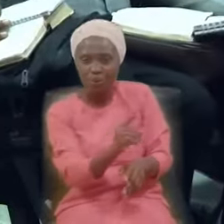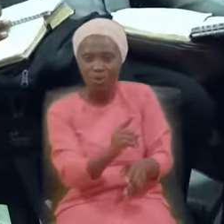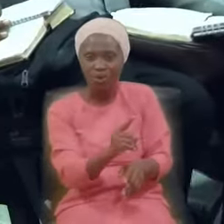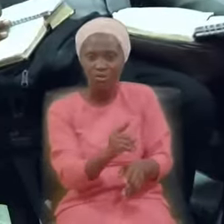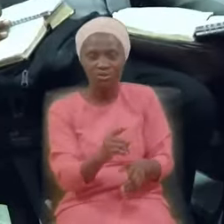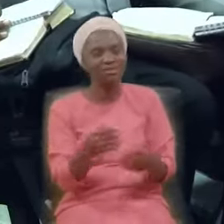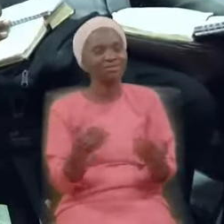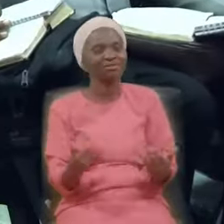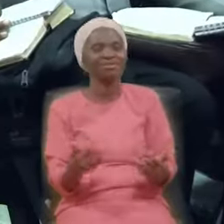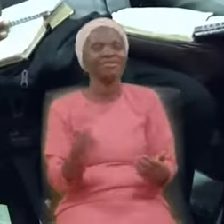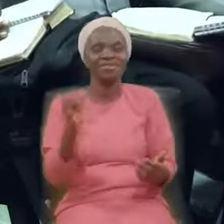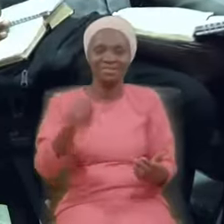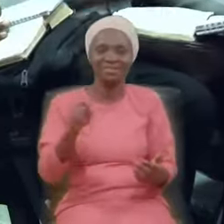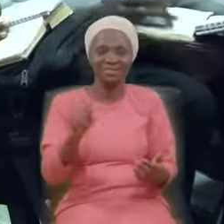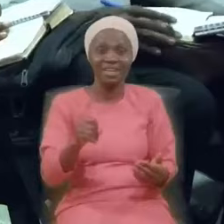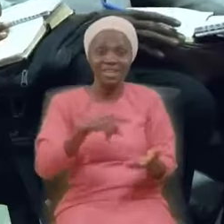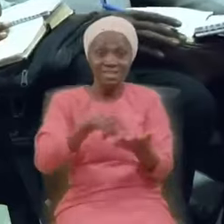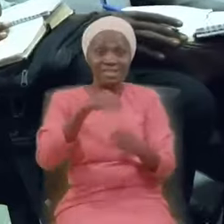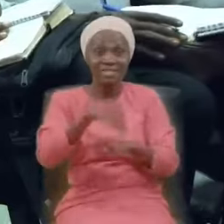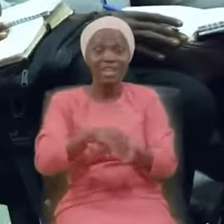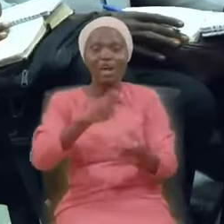gone.